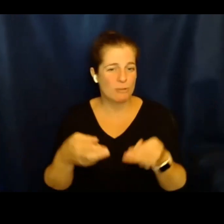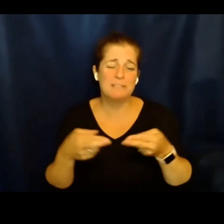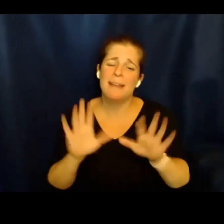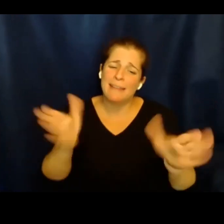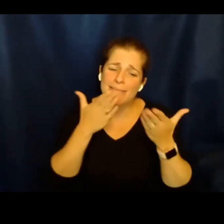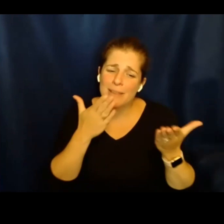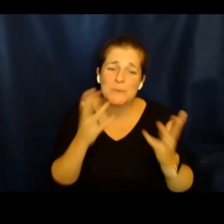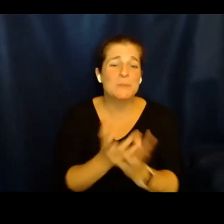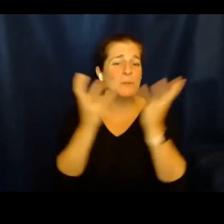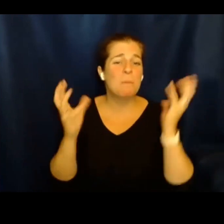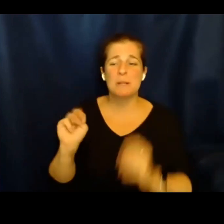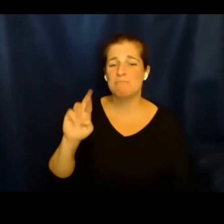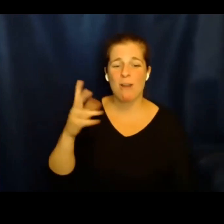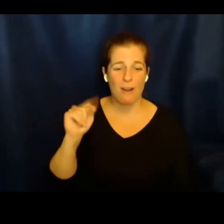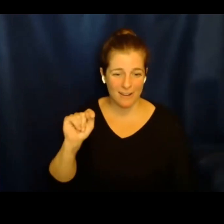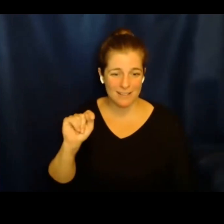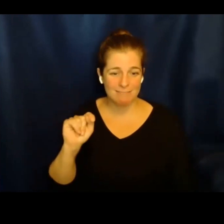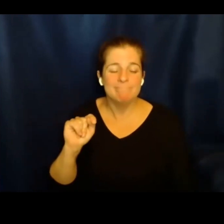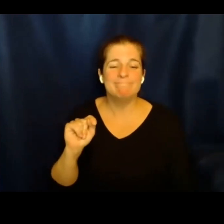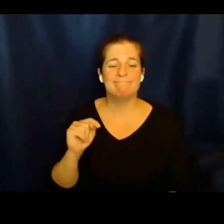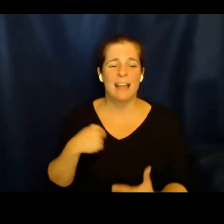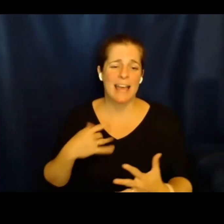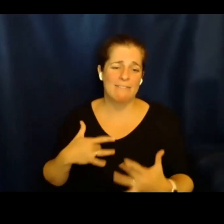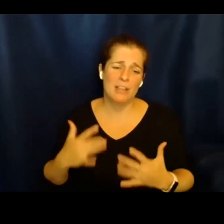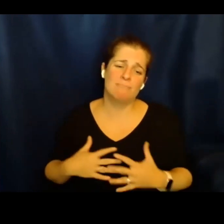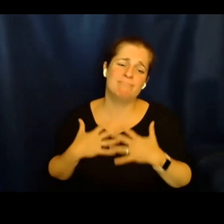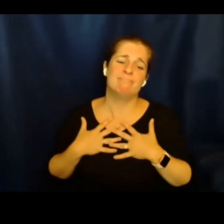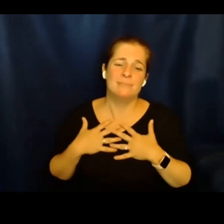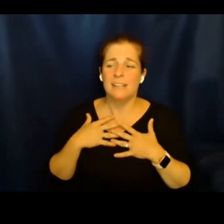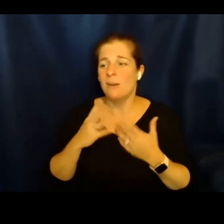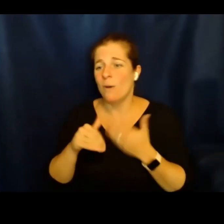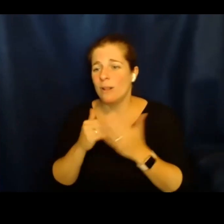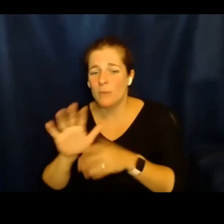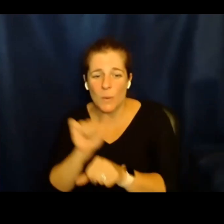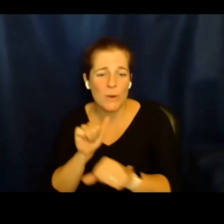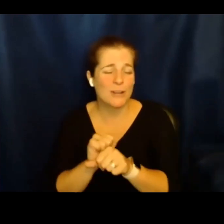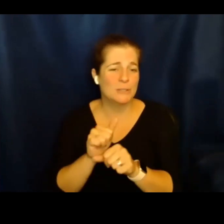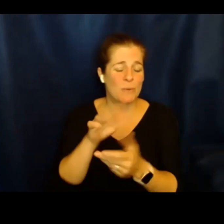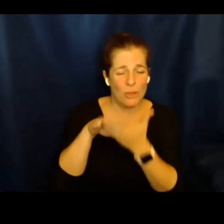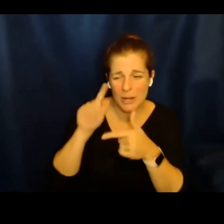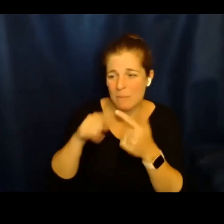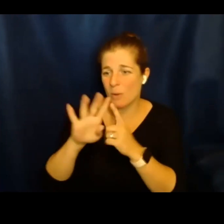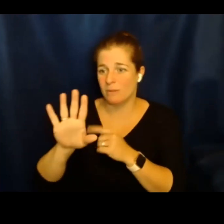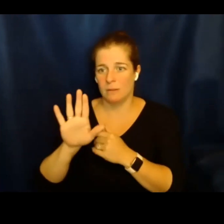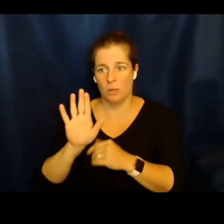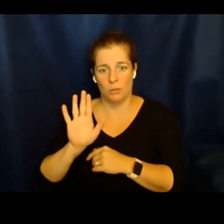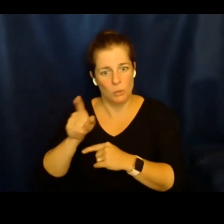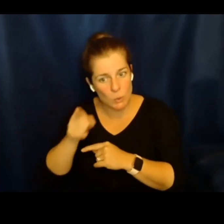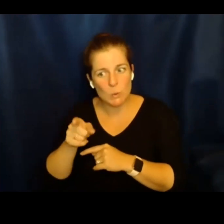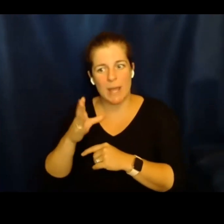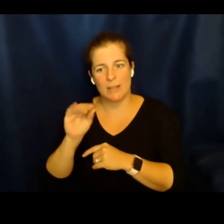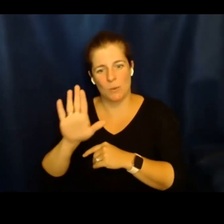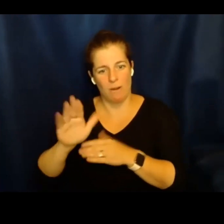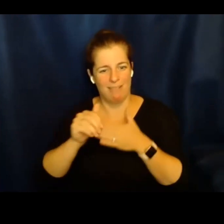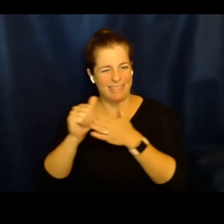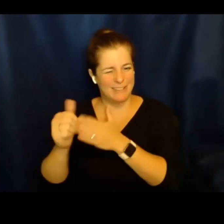Margaret. It's filled me with so much pride to hear of your work, to hear how you're such a leader in your community and all of these services